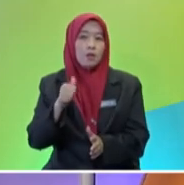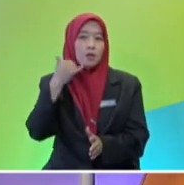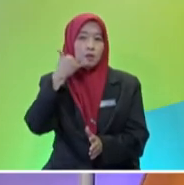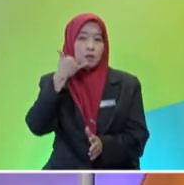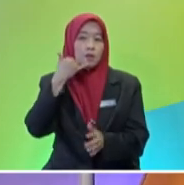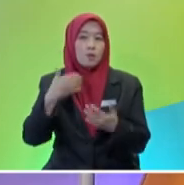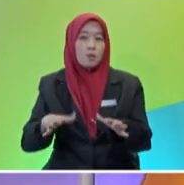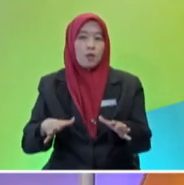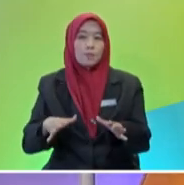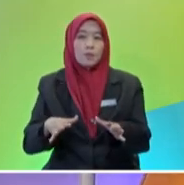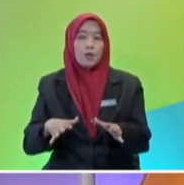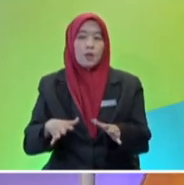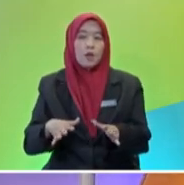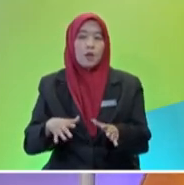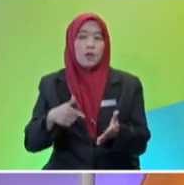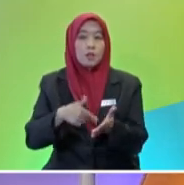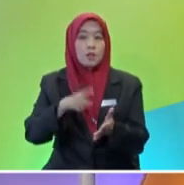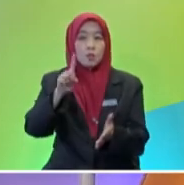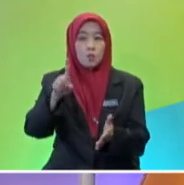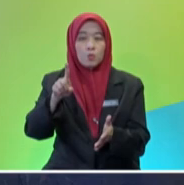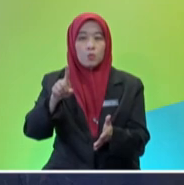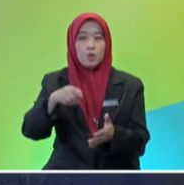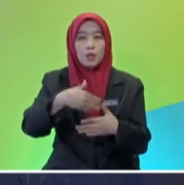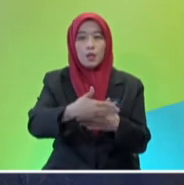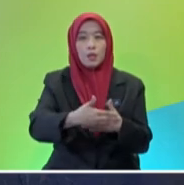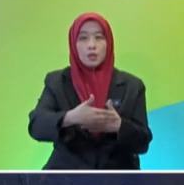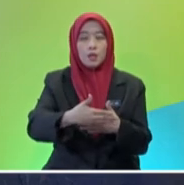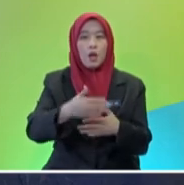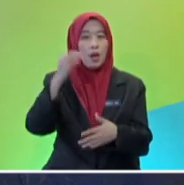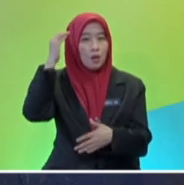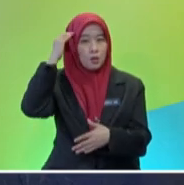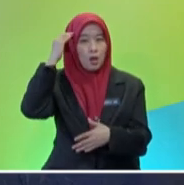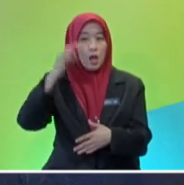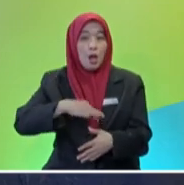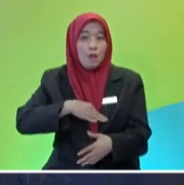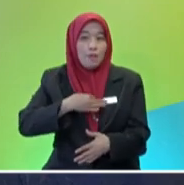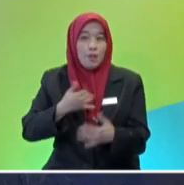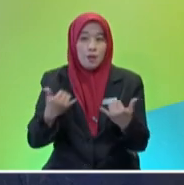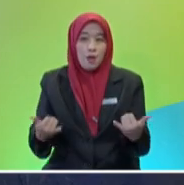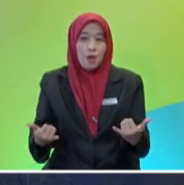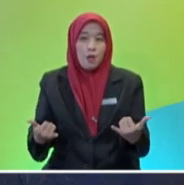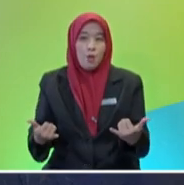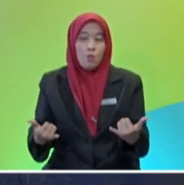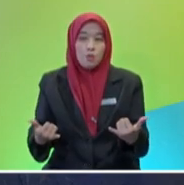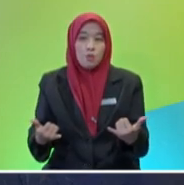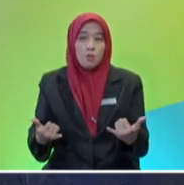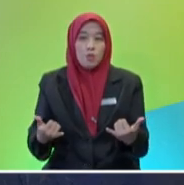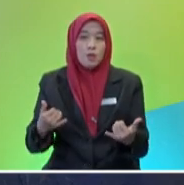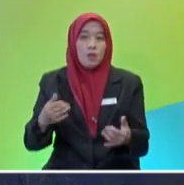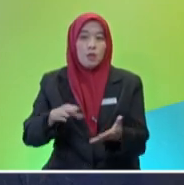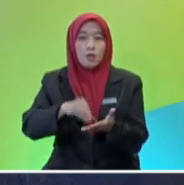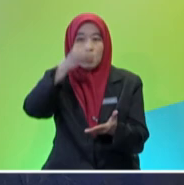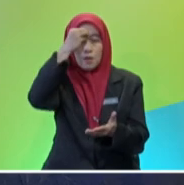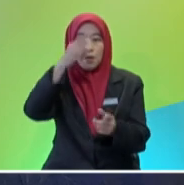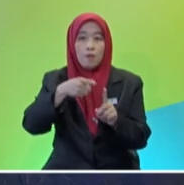try with another one. All right, next one. This I know because I'm feeling right now. Because I'm learning with teacher Krishna, he's